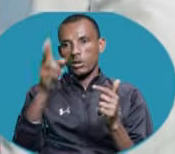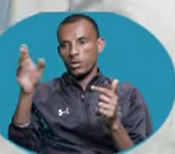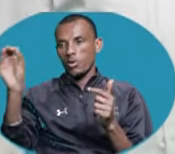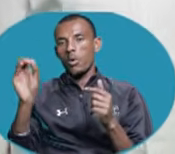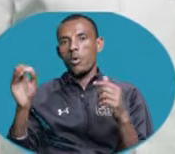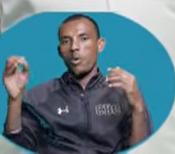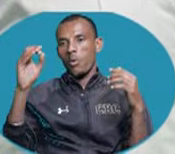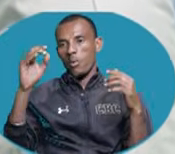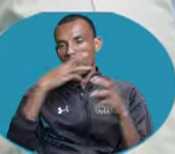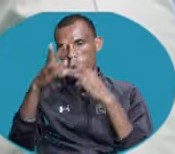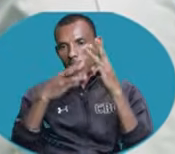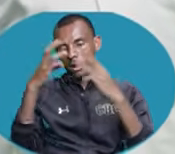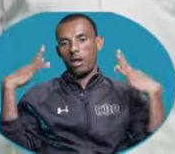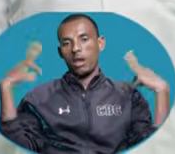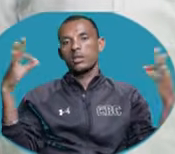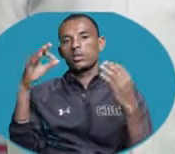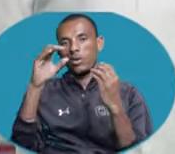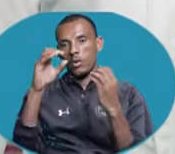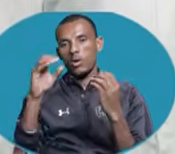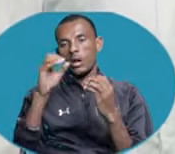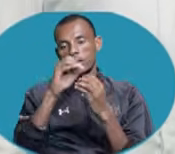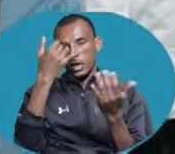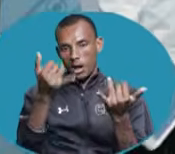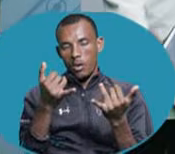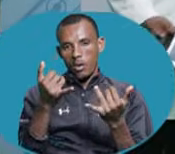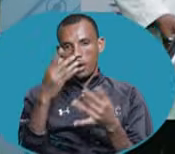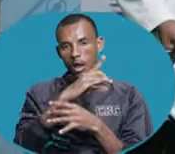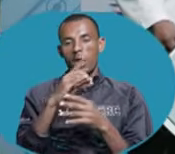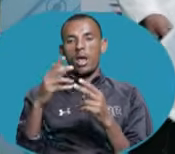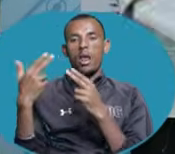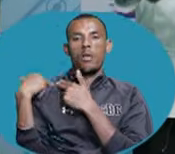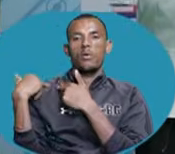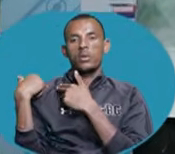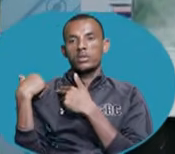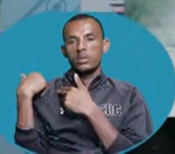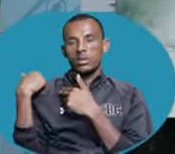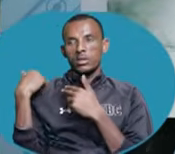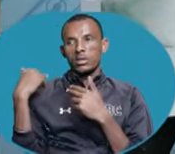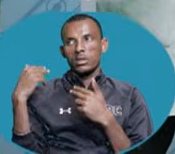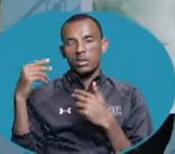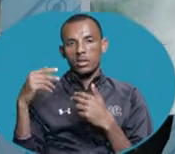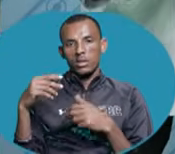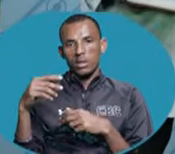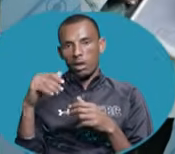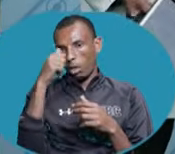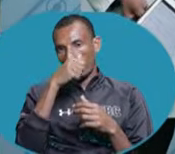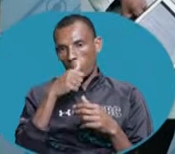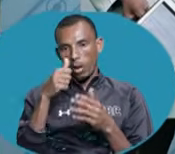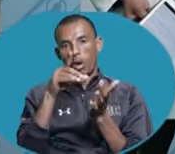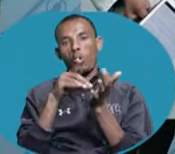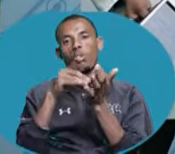Organizations, Ethiopian Dr. Tedros Adhanom. The other institution, UNHCR, United